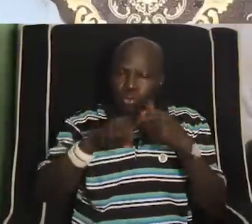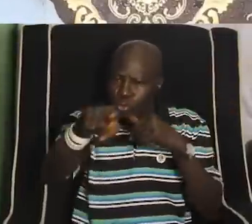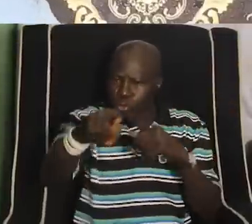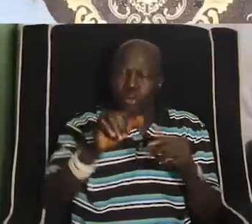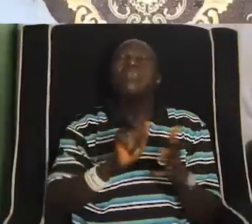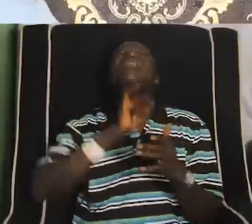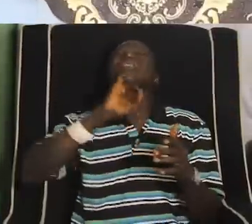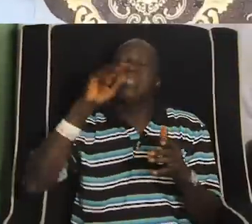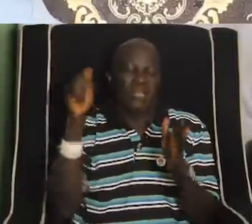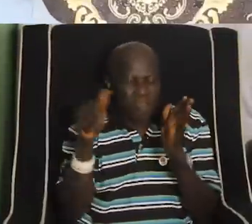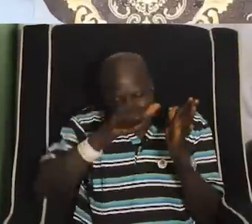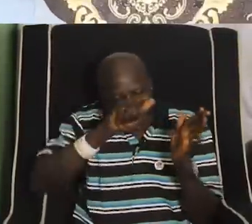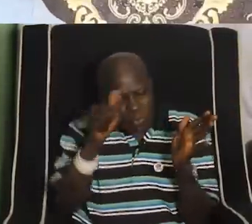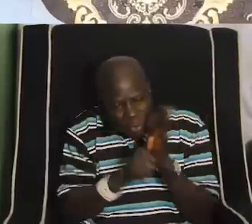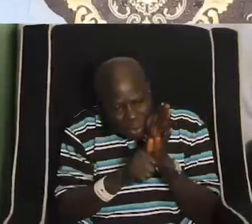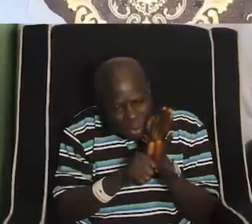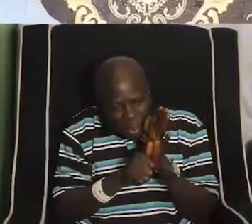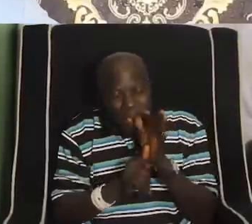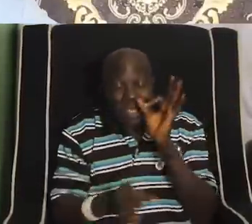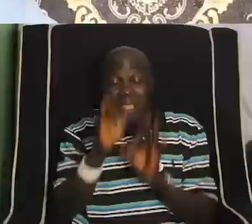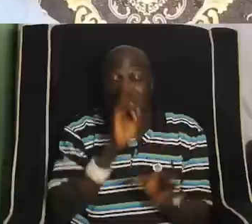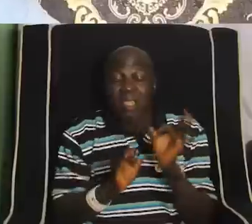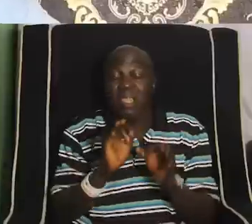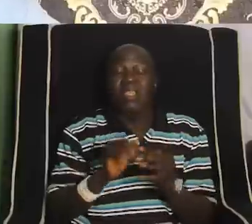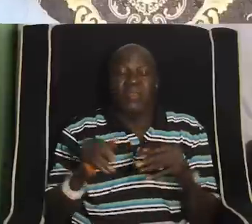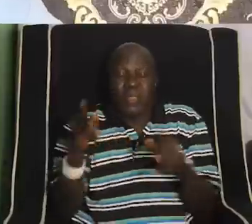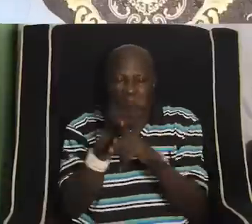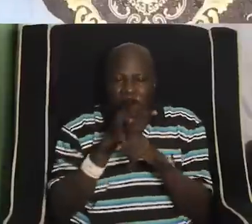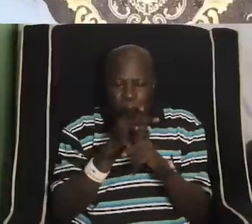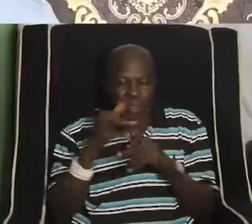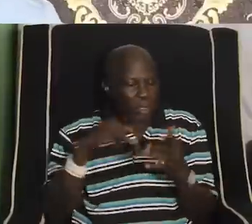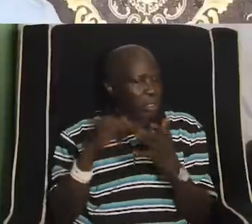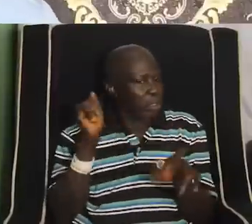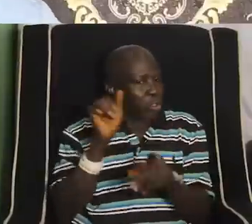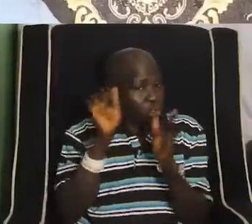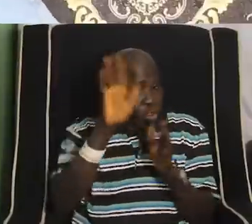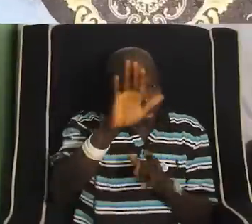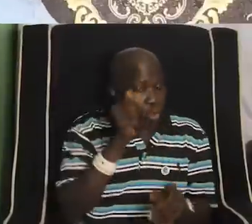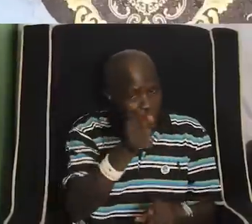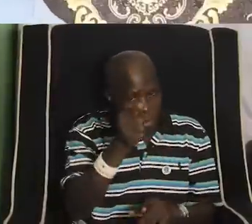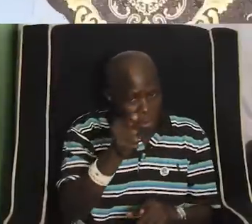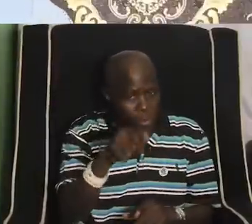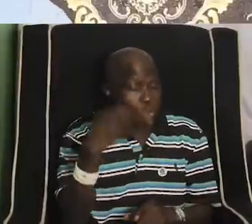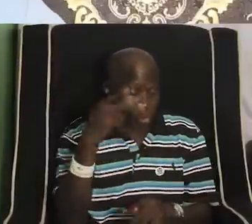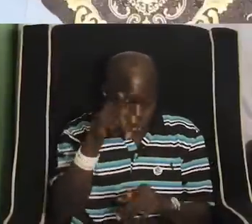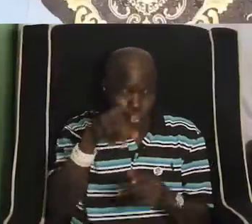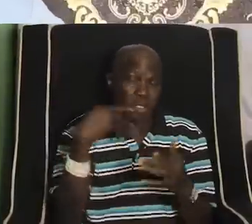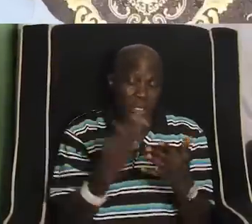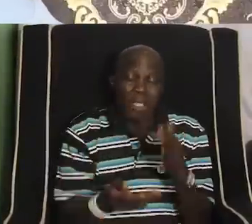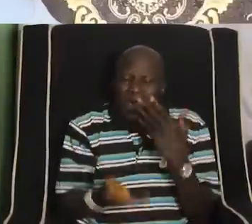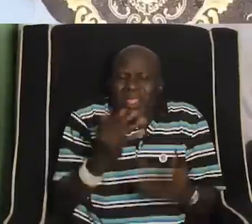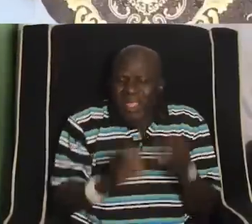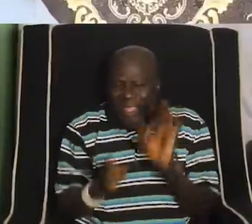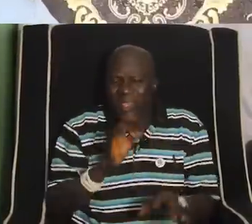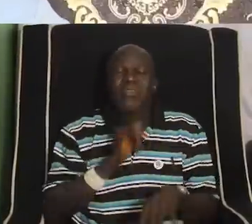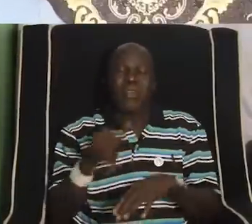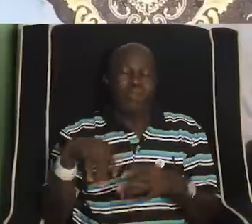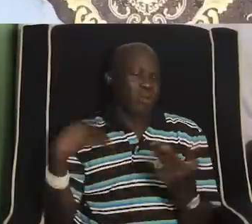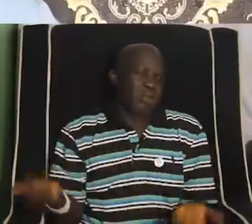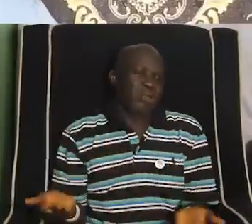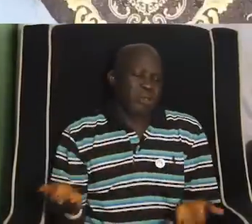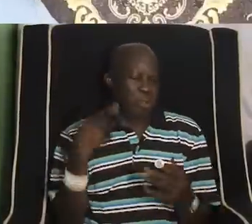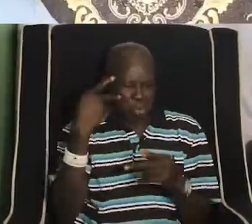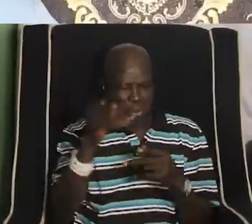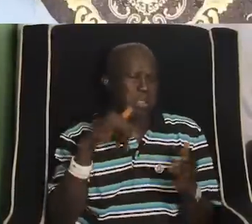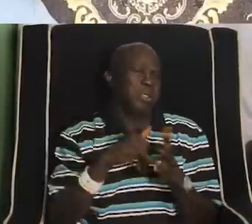secret ne. Is a secret. Hmm. To ba le pamora. If you can keep it to yourself. Wo na ari ngba na. You too will see. To ba le pamora. But if you can't. Hmm.